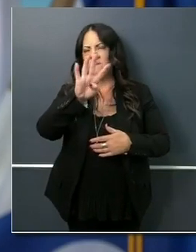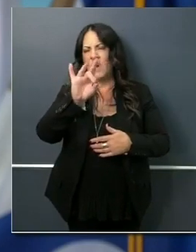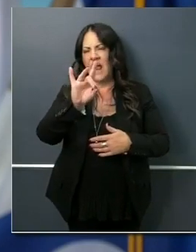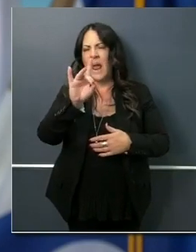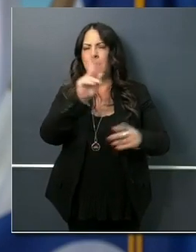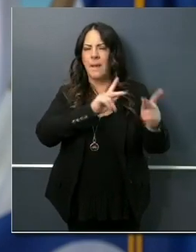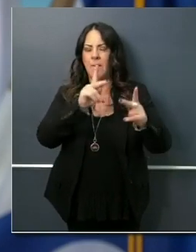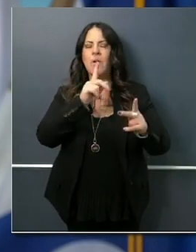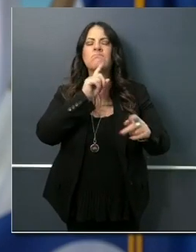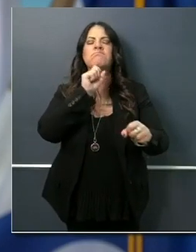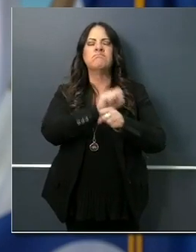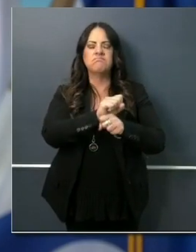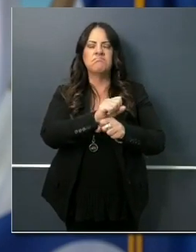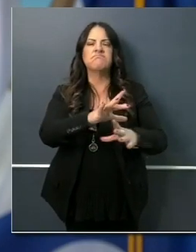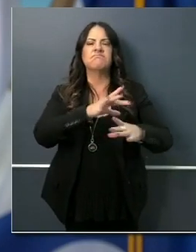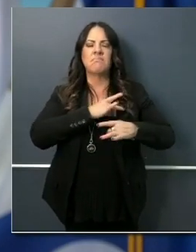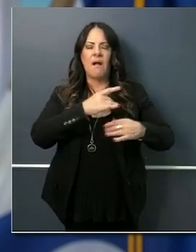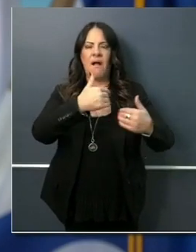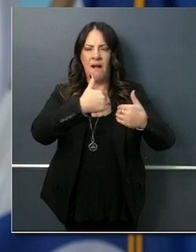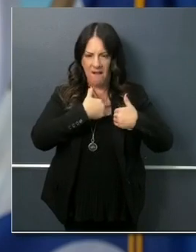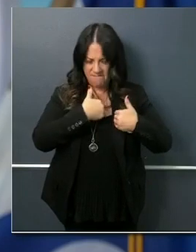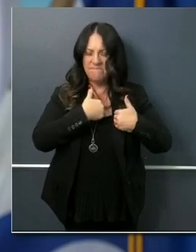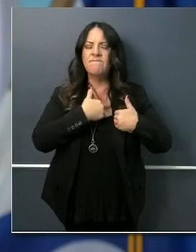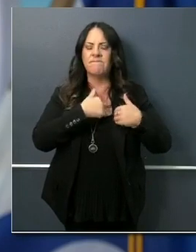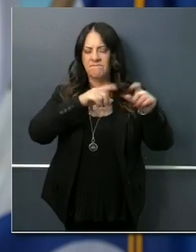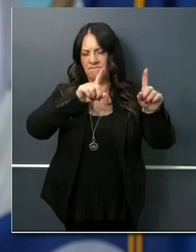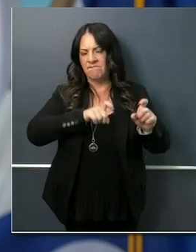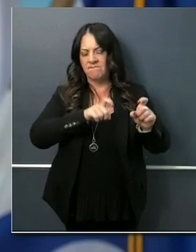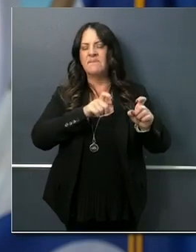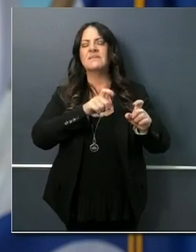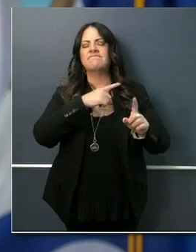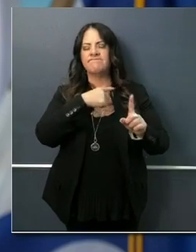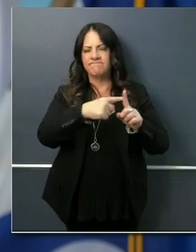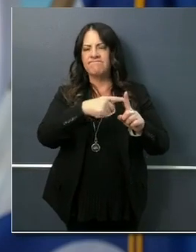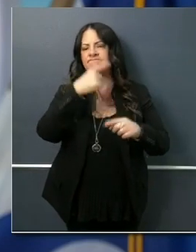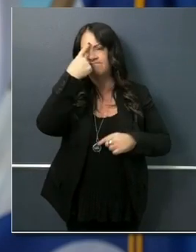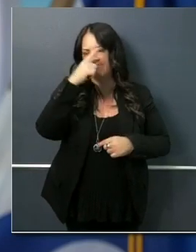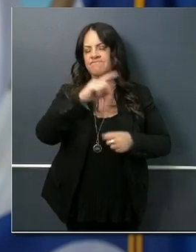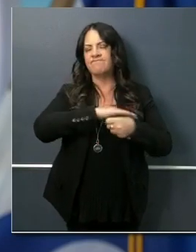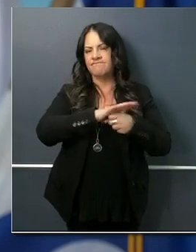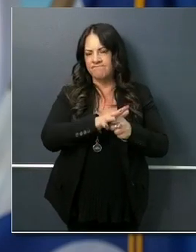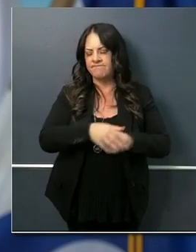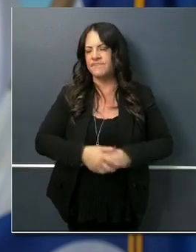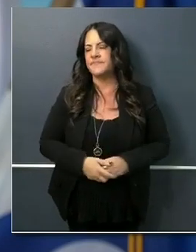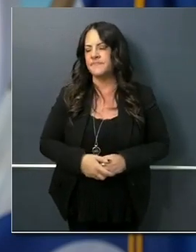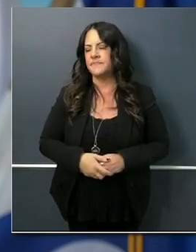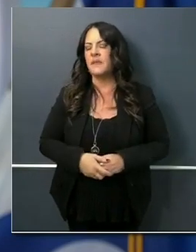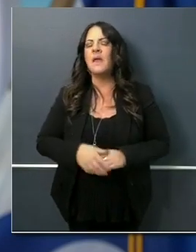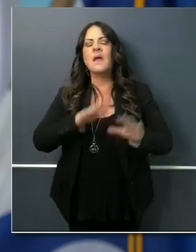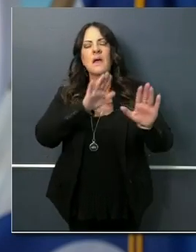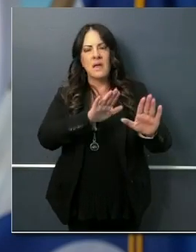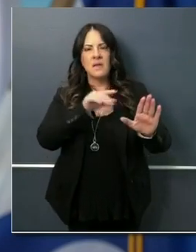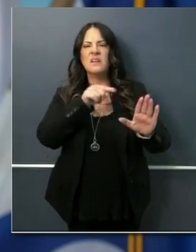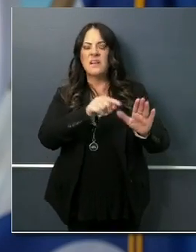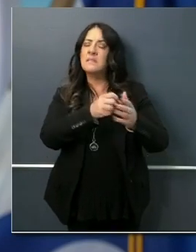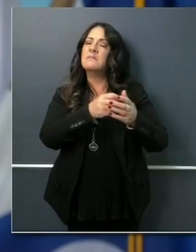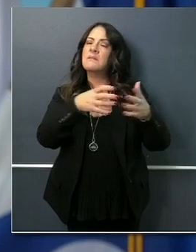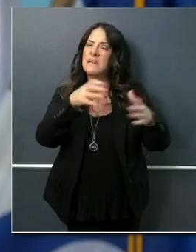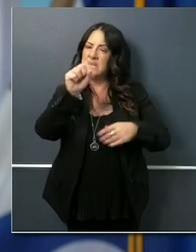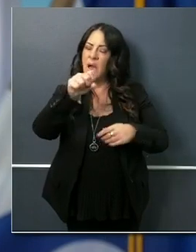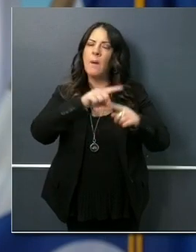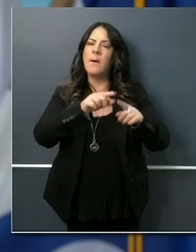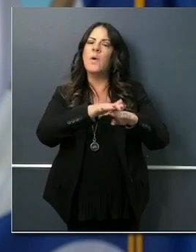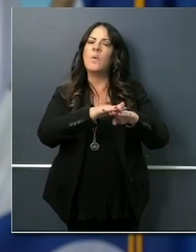22,348. That's our official count, the number of people that have been tested positive. So again, growing, but in a moderate way. The